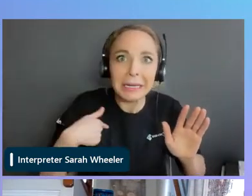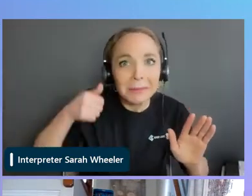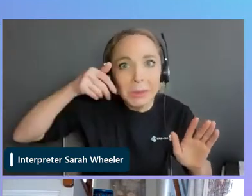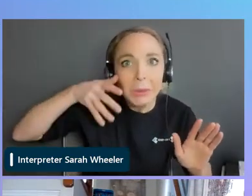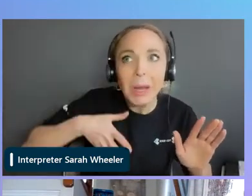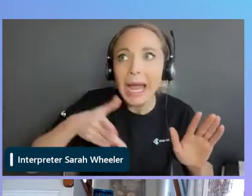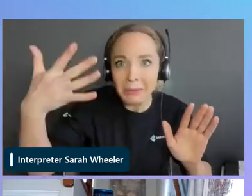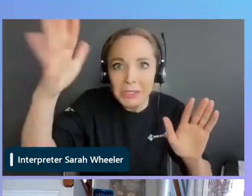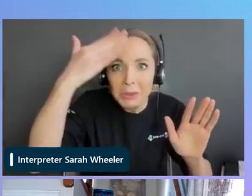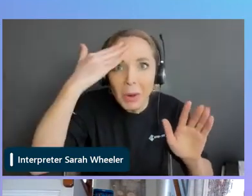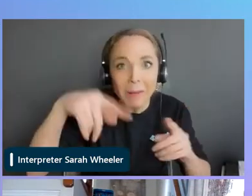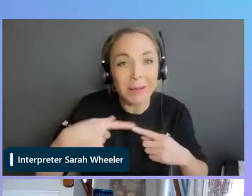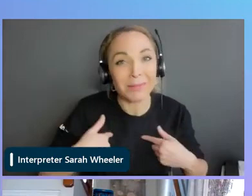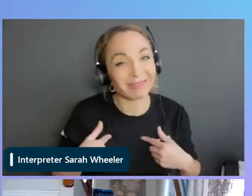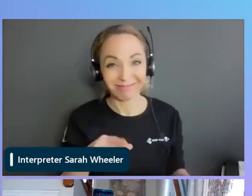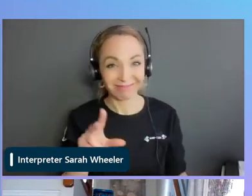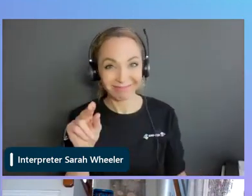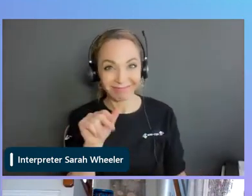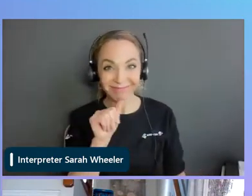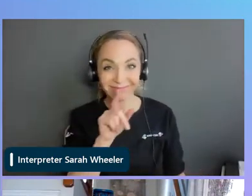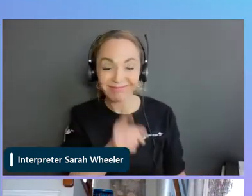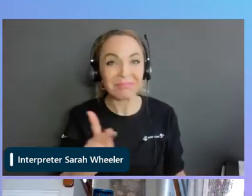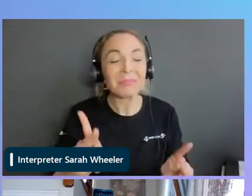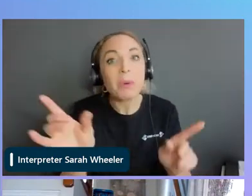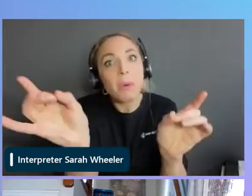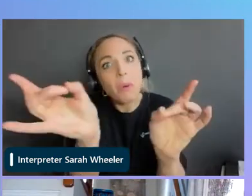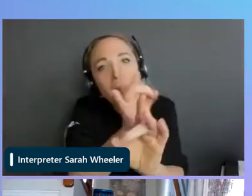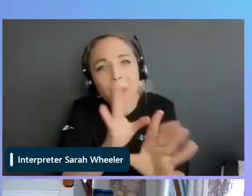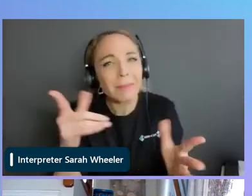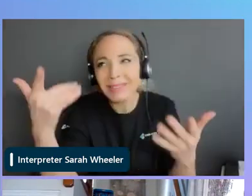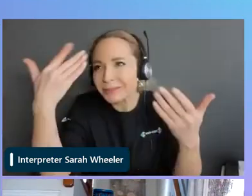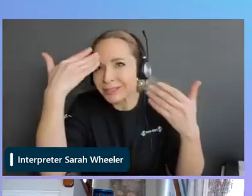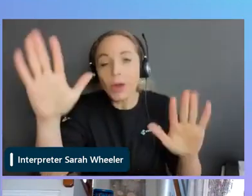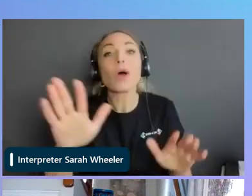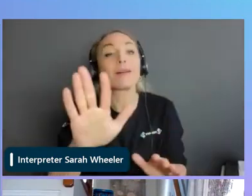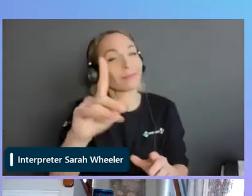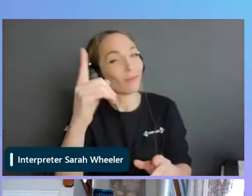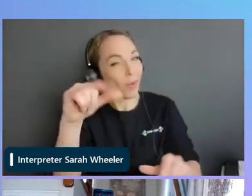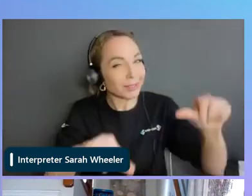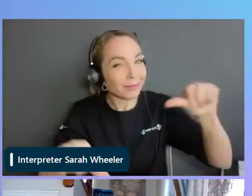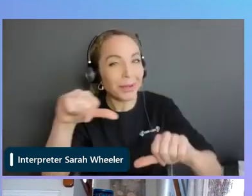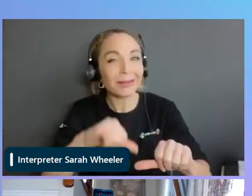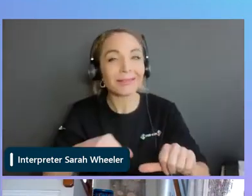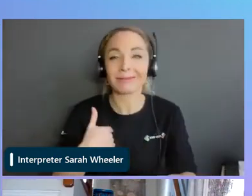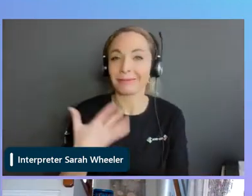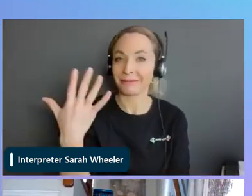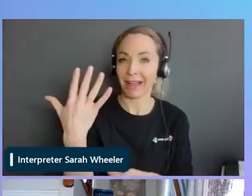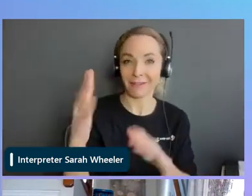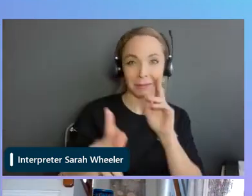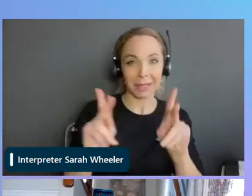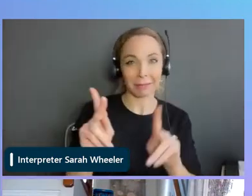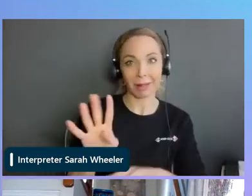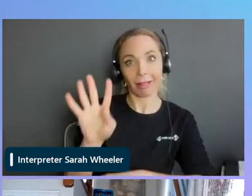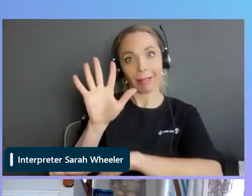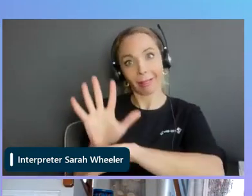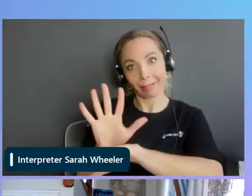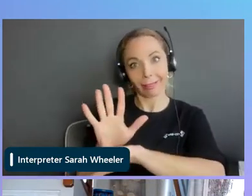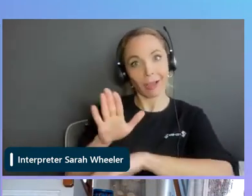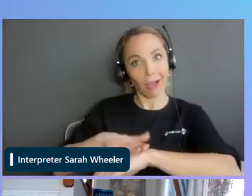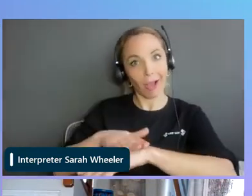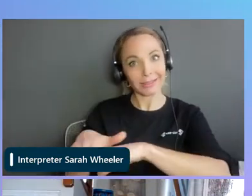turns out, people are horrible at that sort of thing. There's an experiment where you put 5 people on stage and you say, okay, 2 of you, I want you to